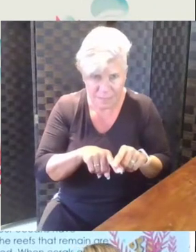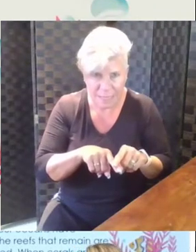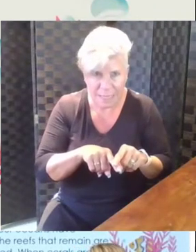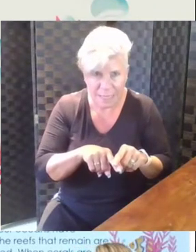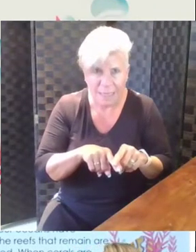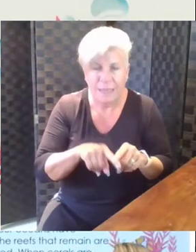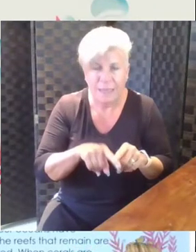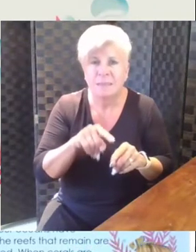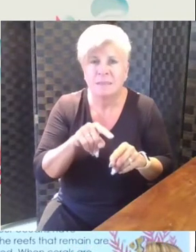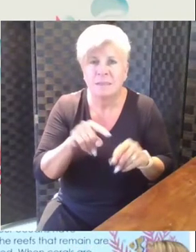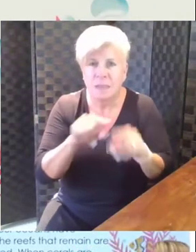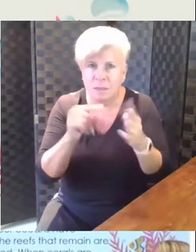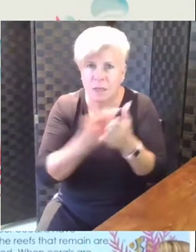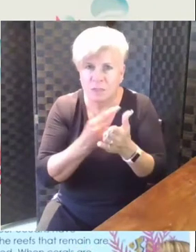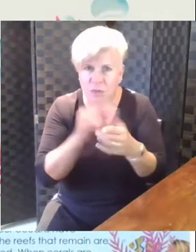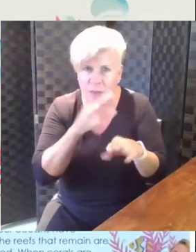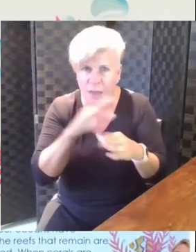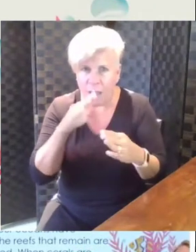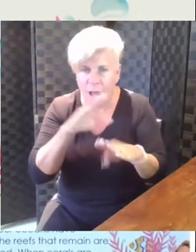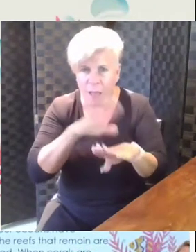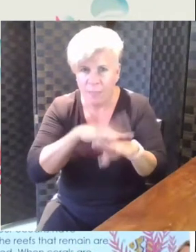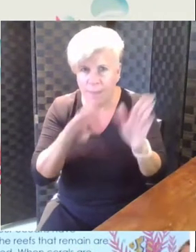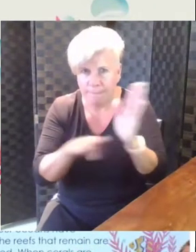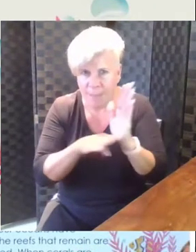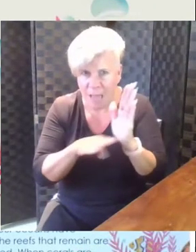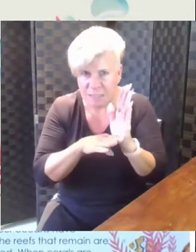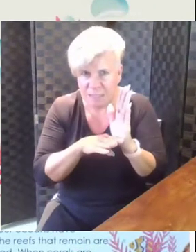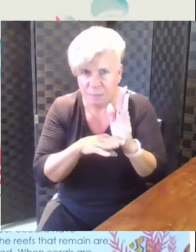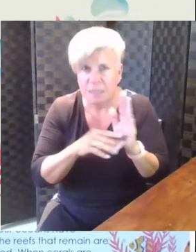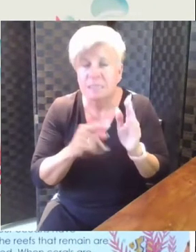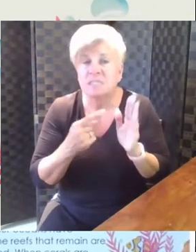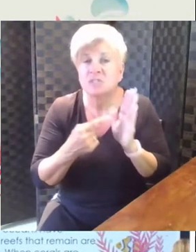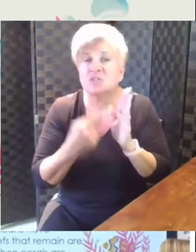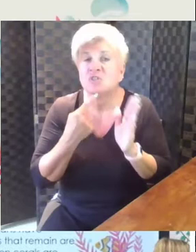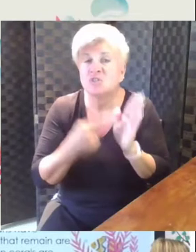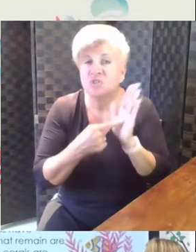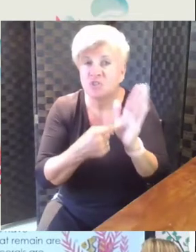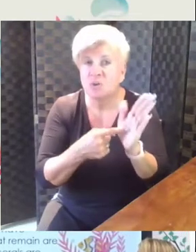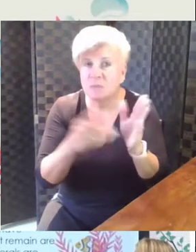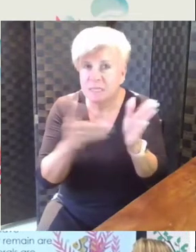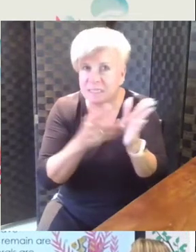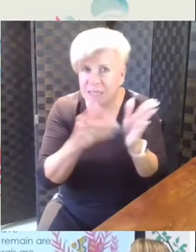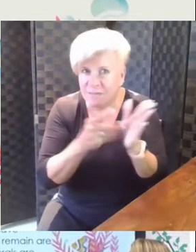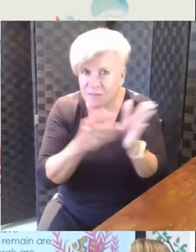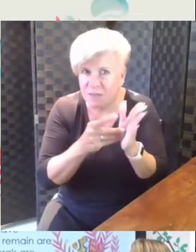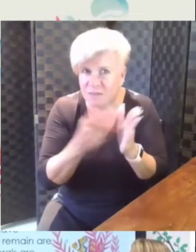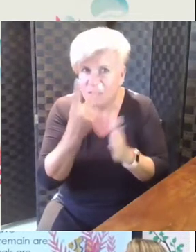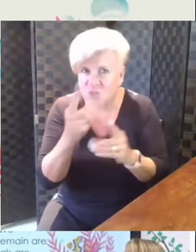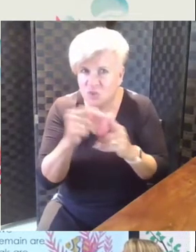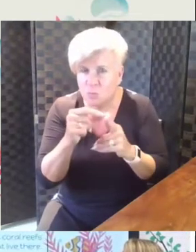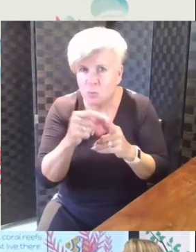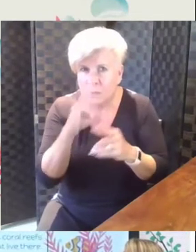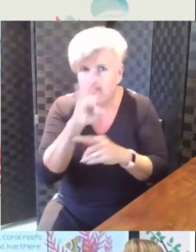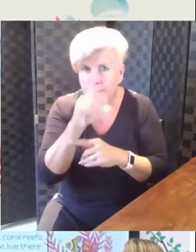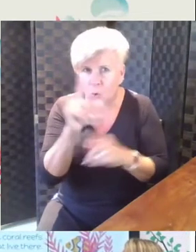noticed that the glossary is right here, and it gives me the definitions of those two words that were in bold on the first